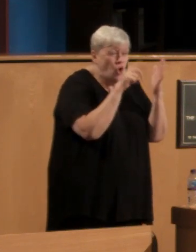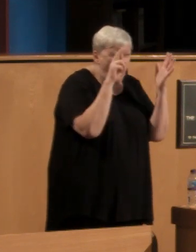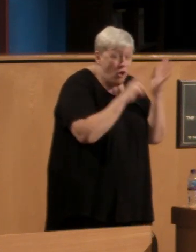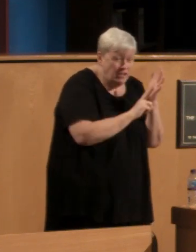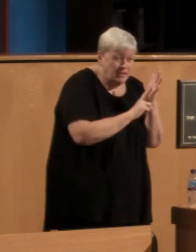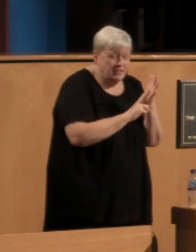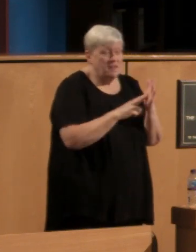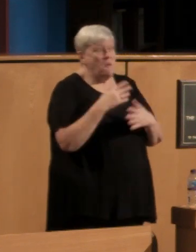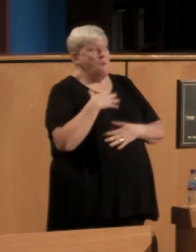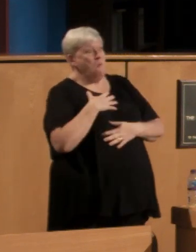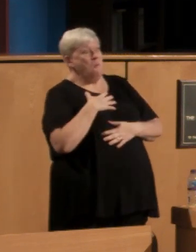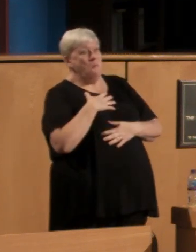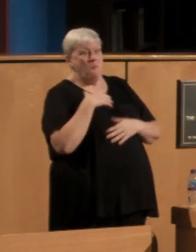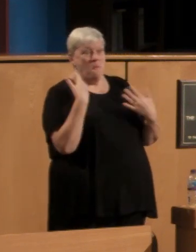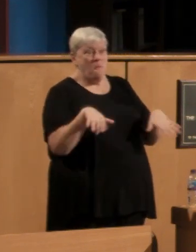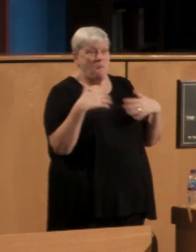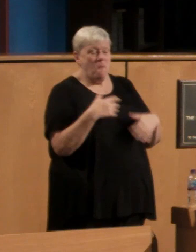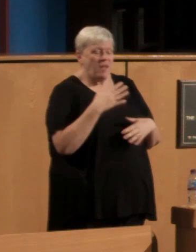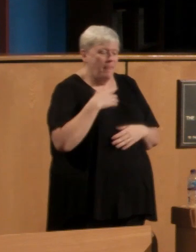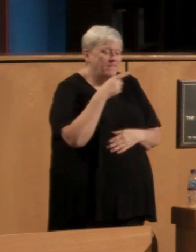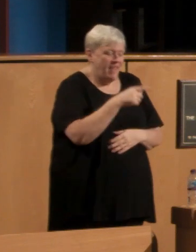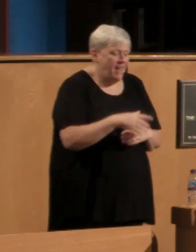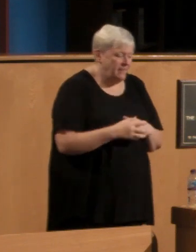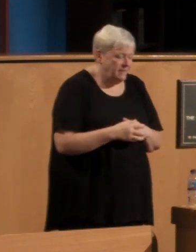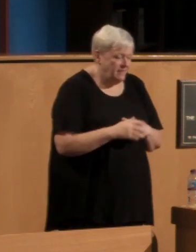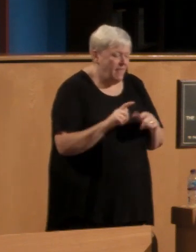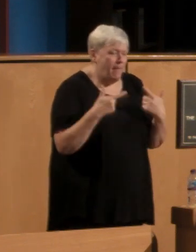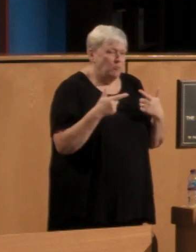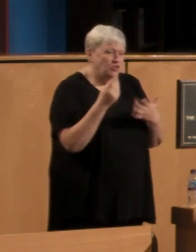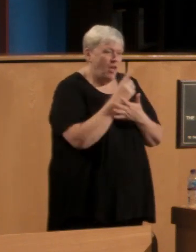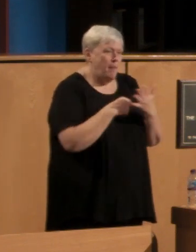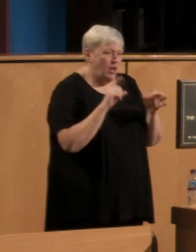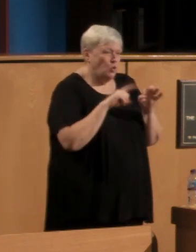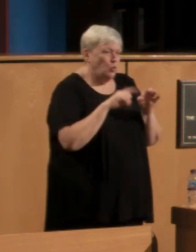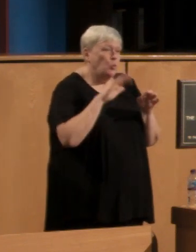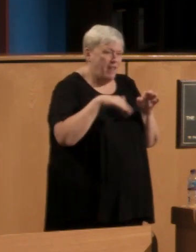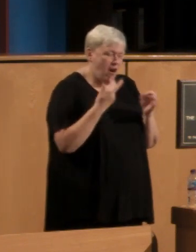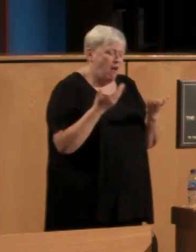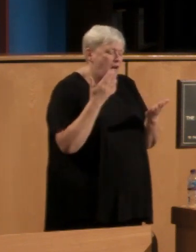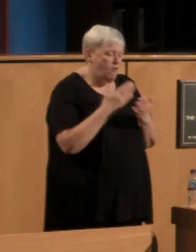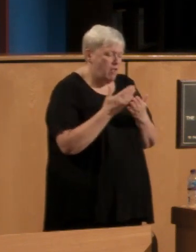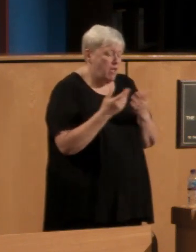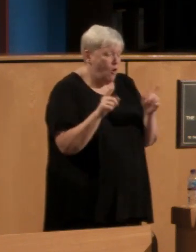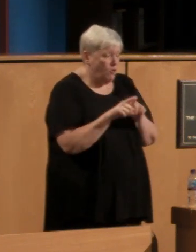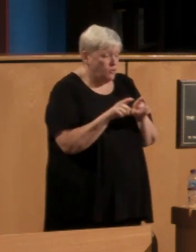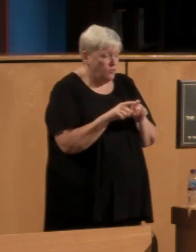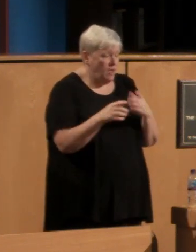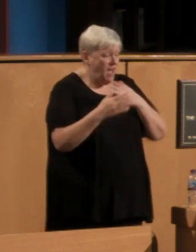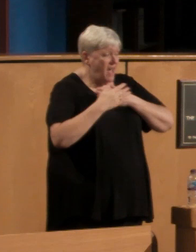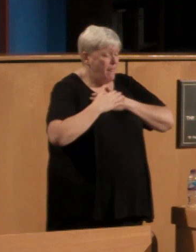sent tingles through me, it really did. So I love that definition of queer. And it's also the fact, that I really